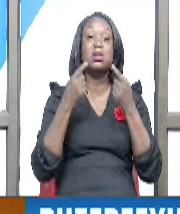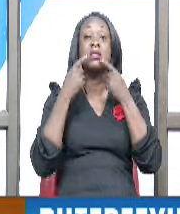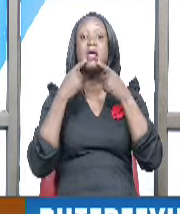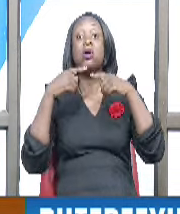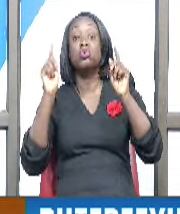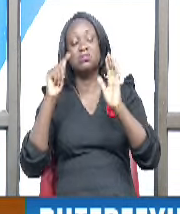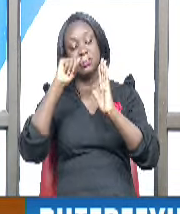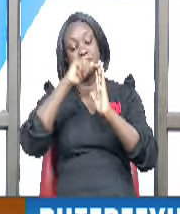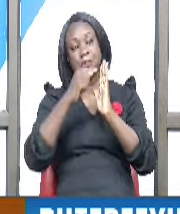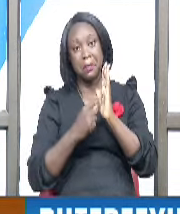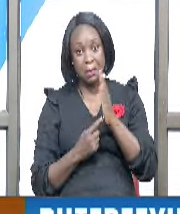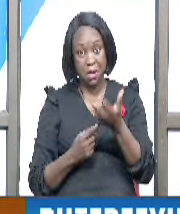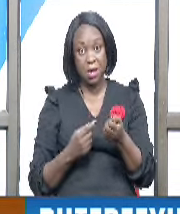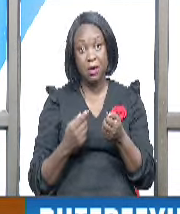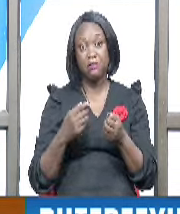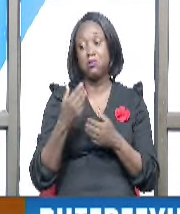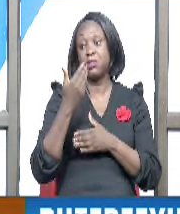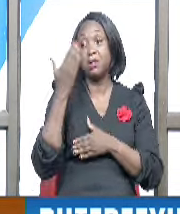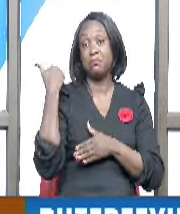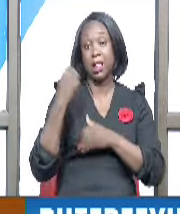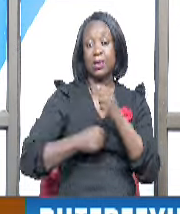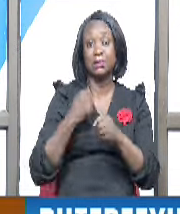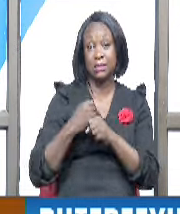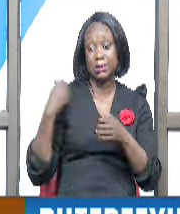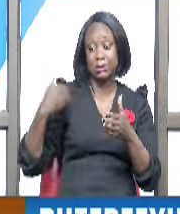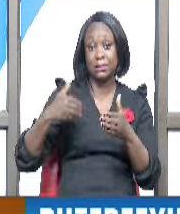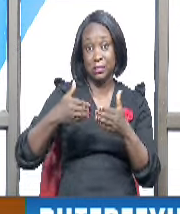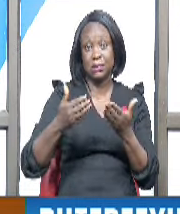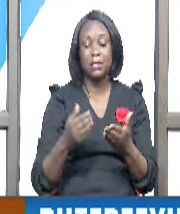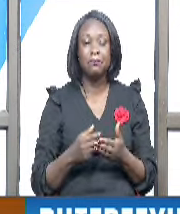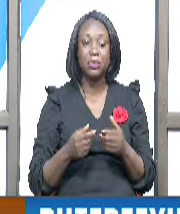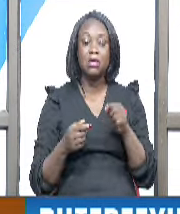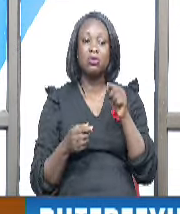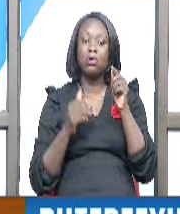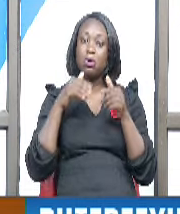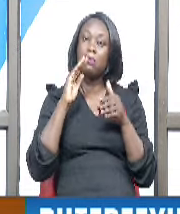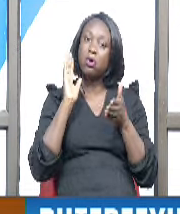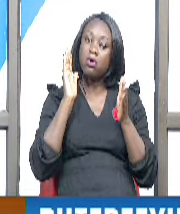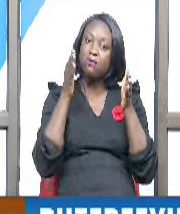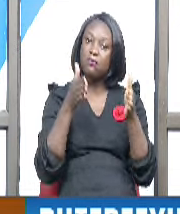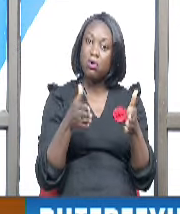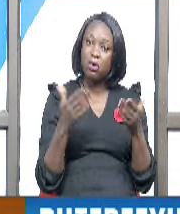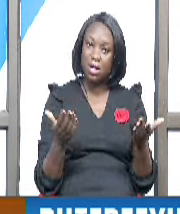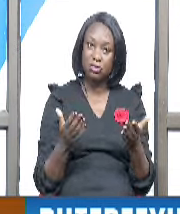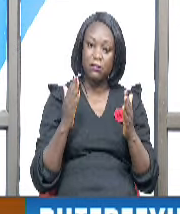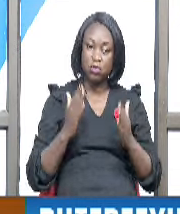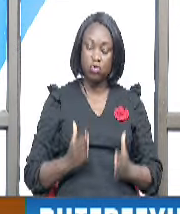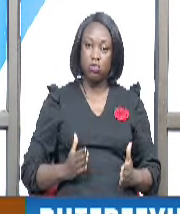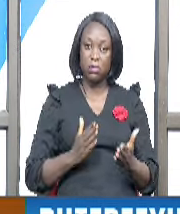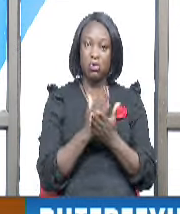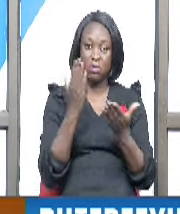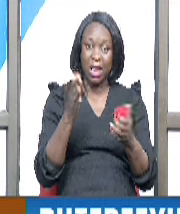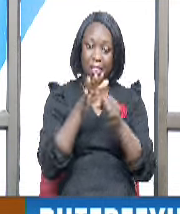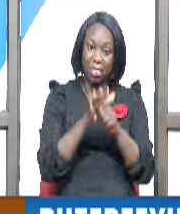the designations over the past year, you would see that those are focused on larger human rights violations